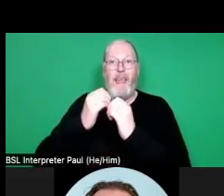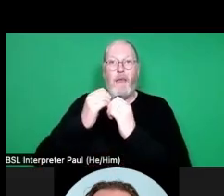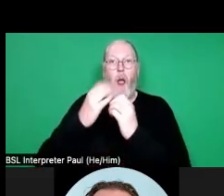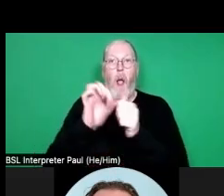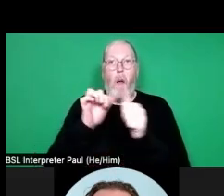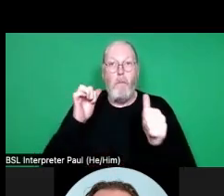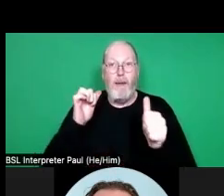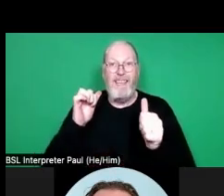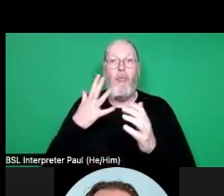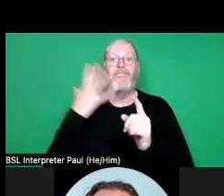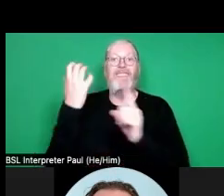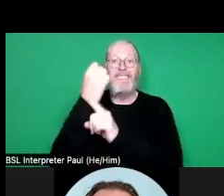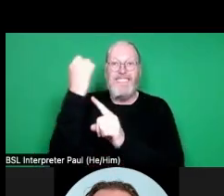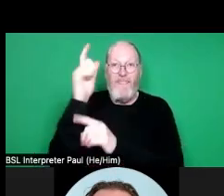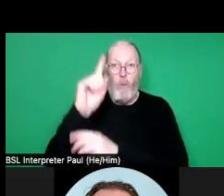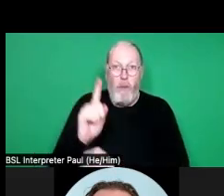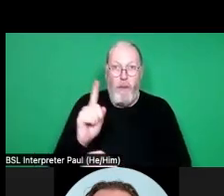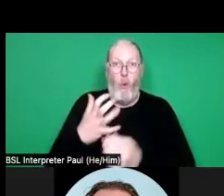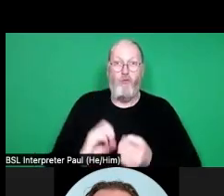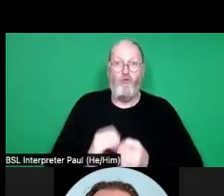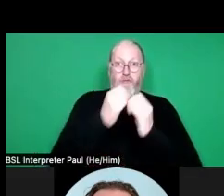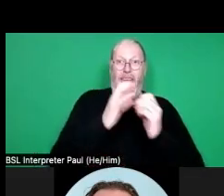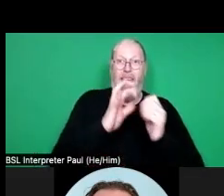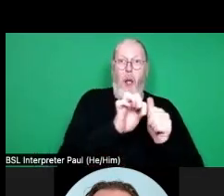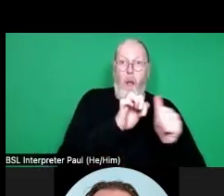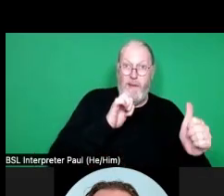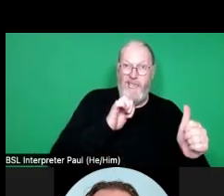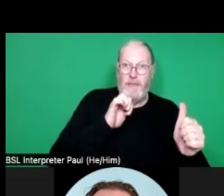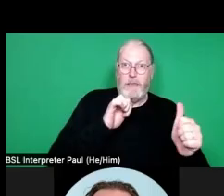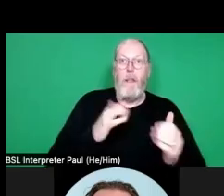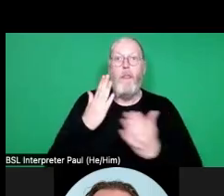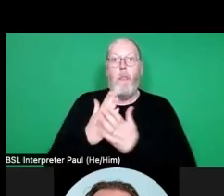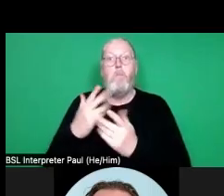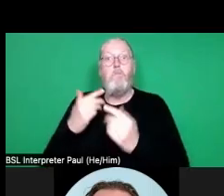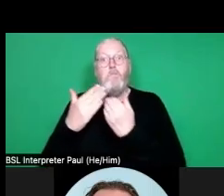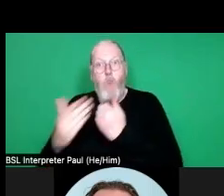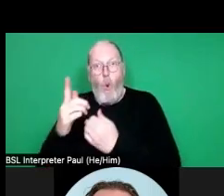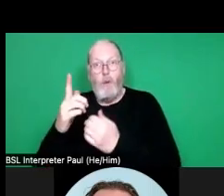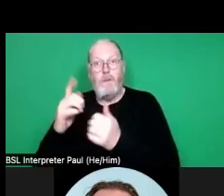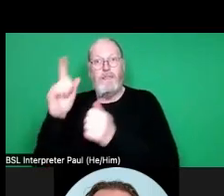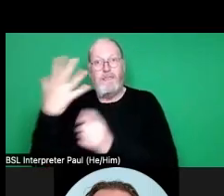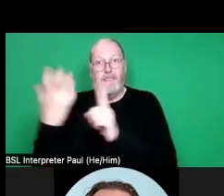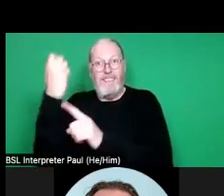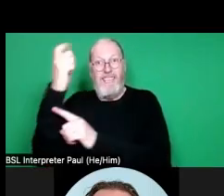and the most successful people create religions.